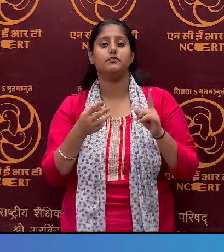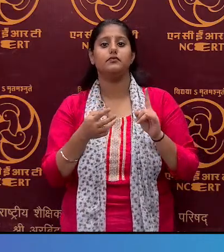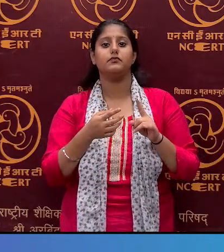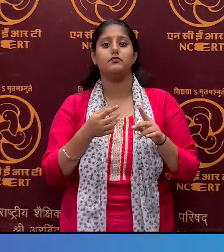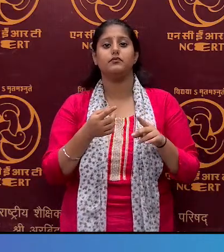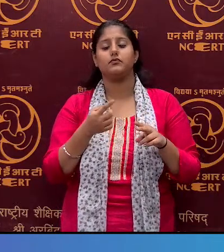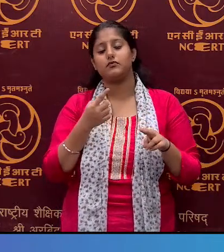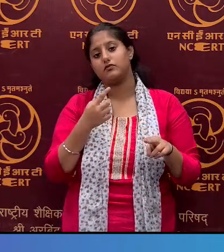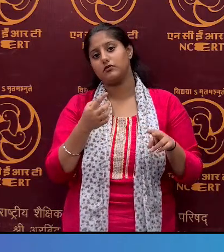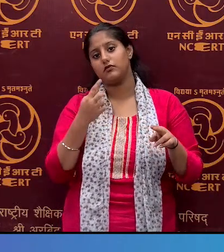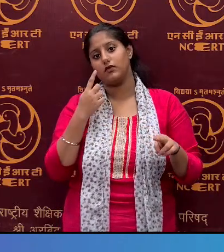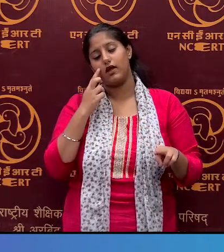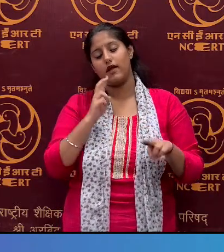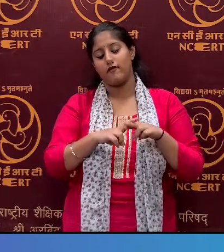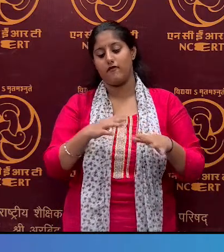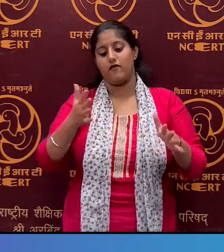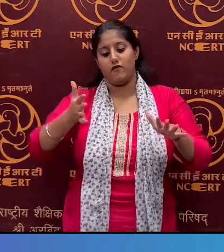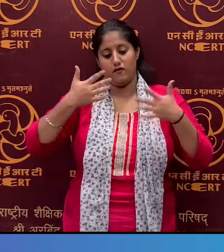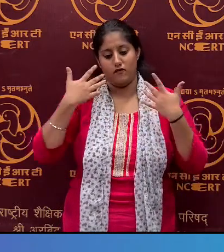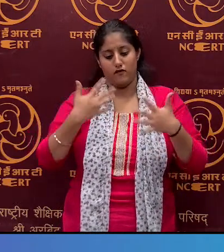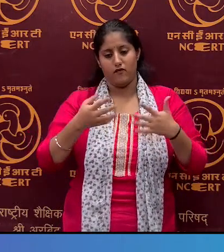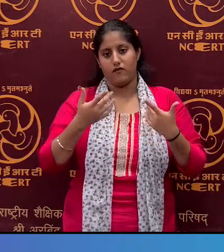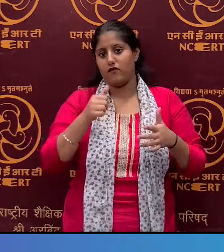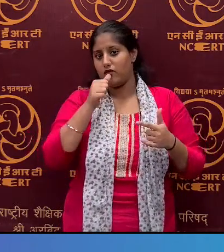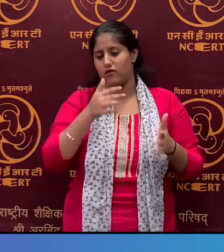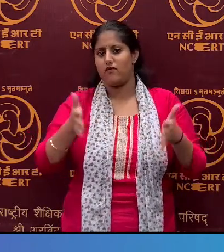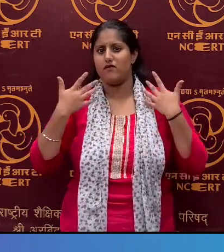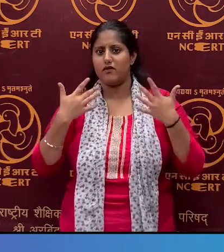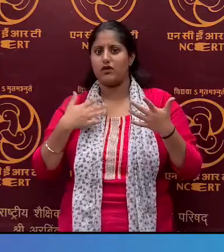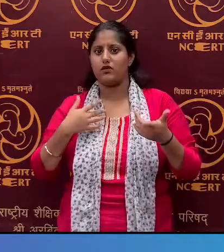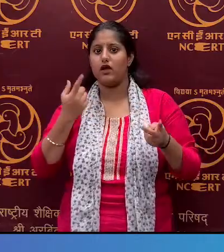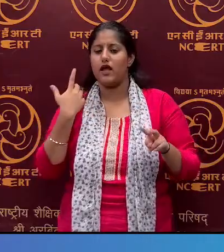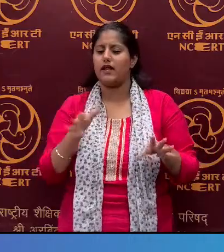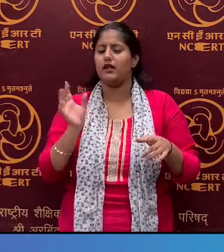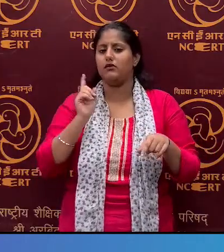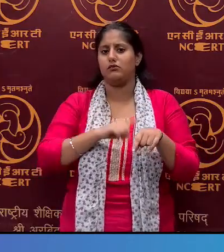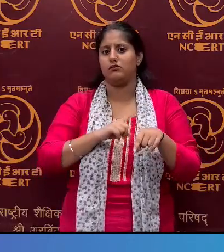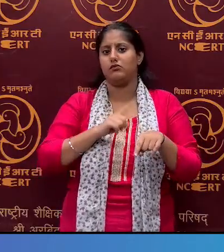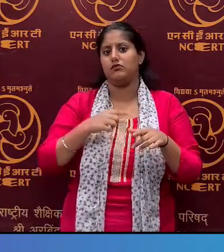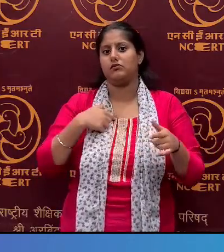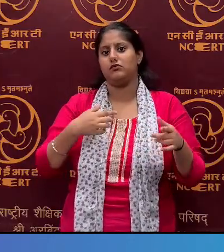wet wind enter in any geographical area, is going to